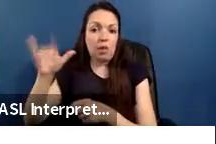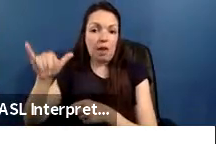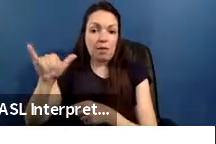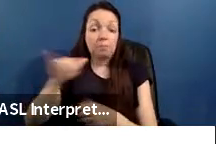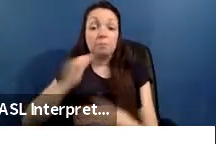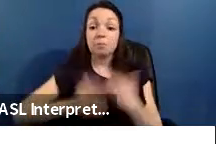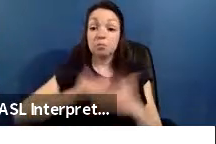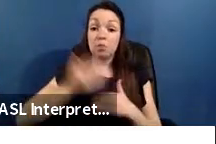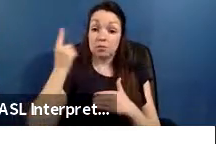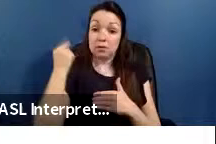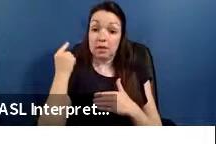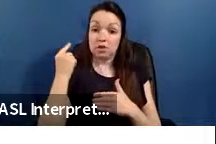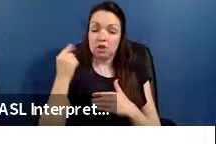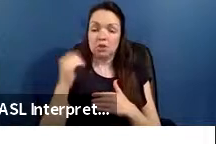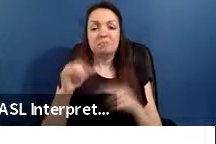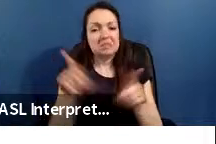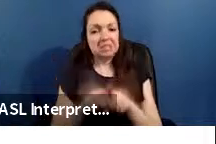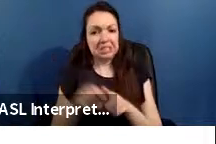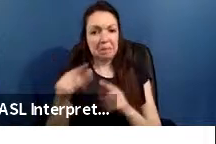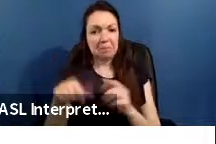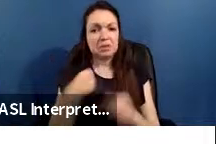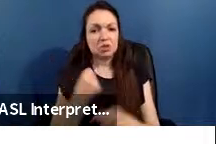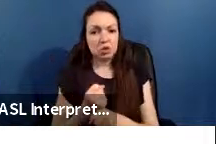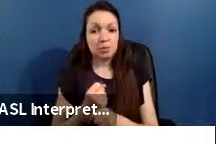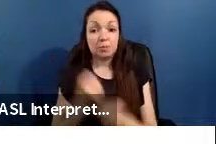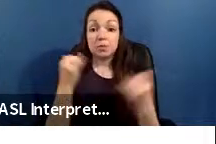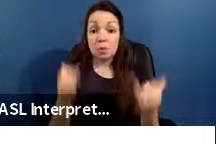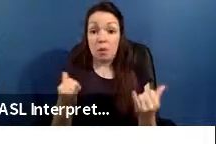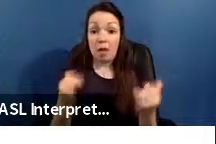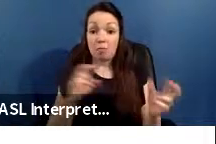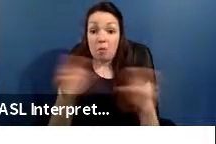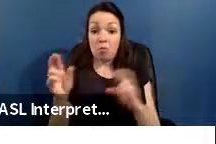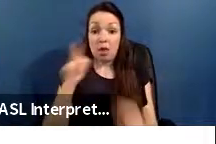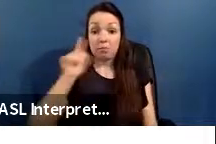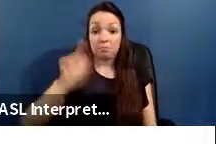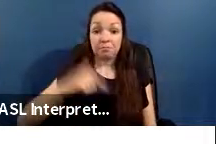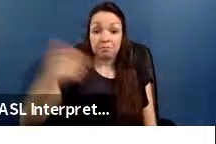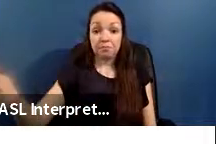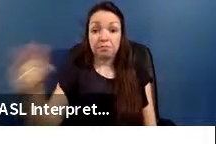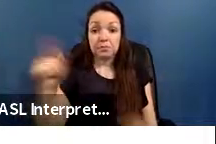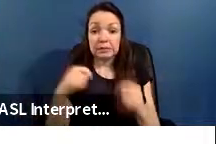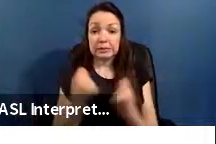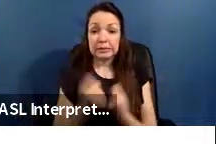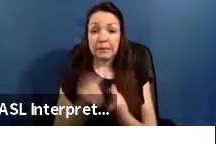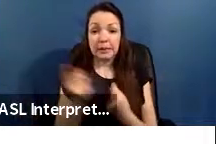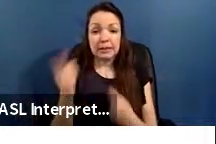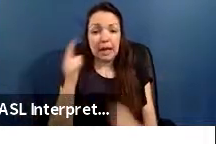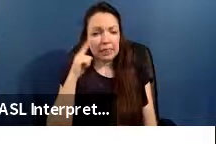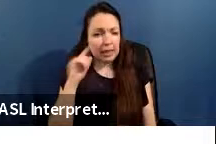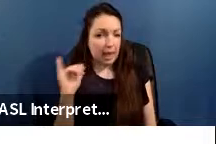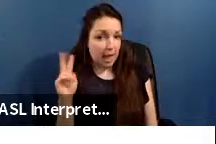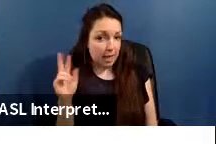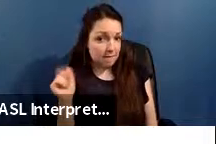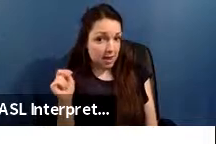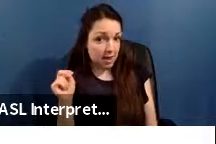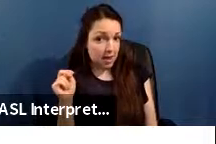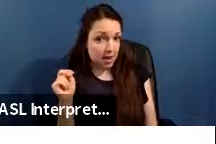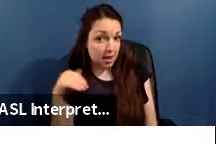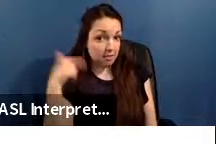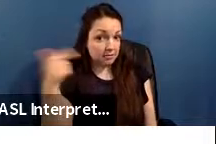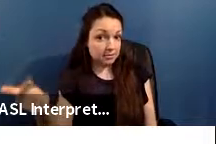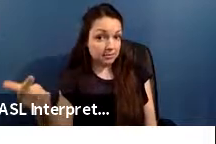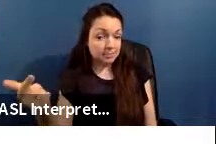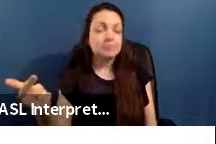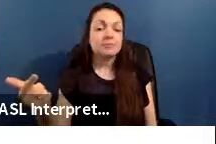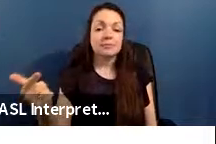year. And so with that, I will get ready to turn it over to one of our teammates. I think this is Ivan up next to just